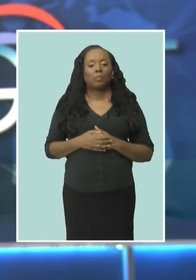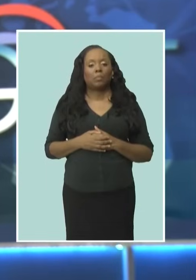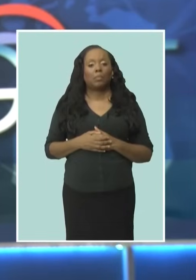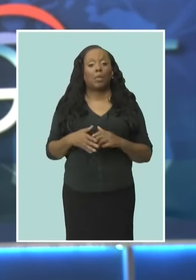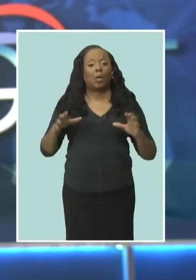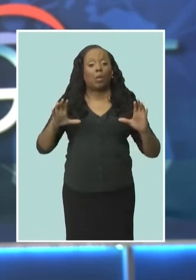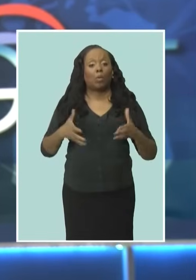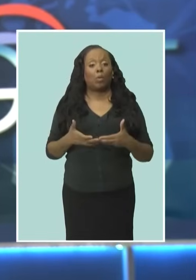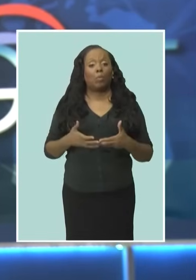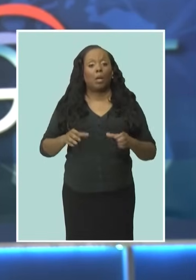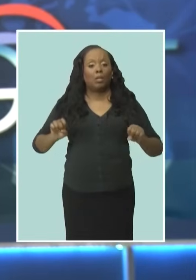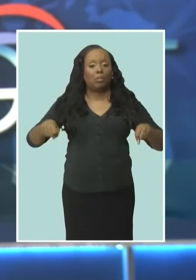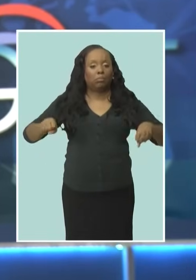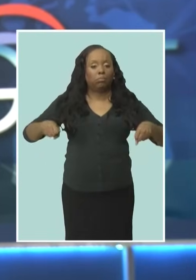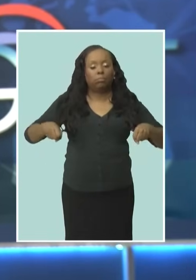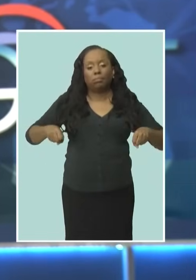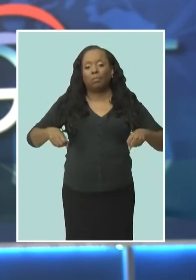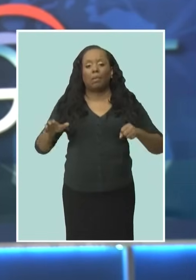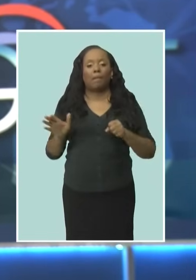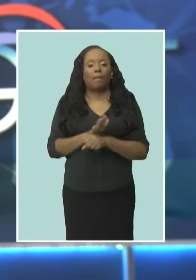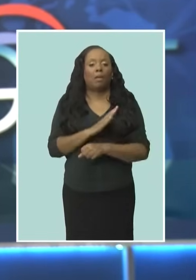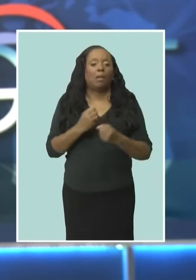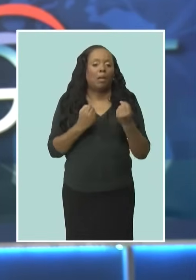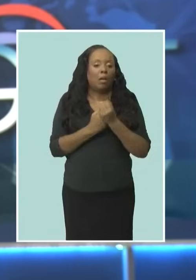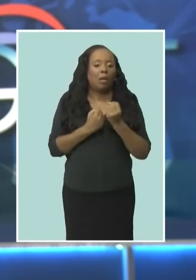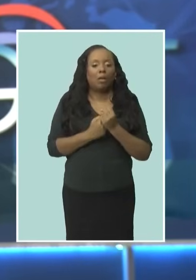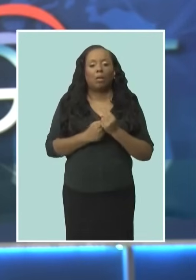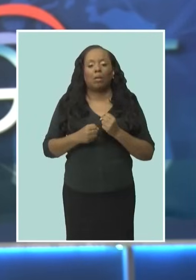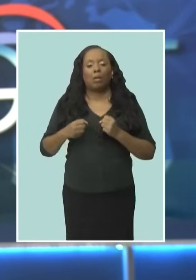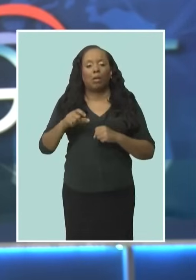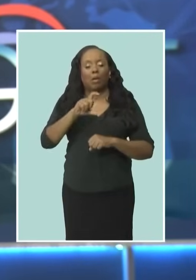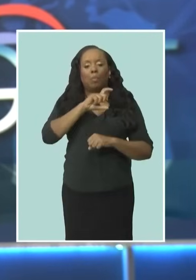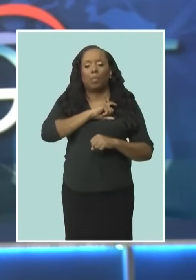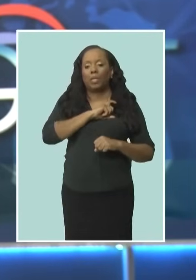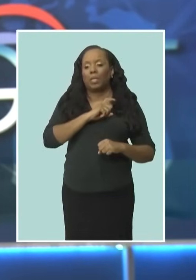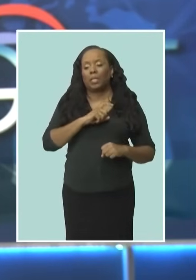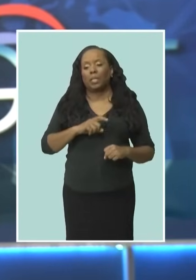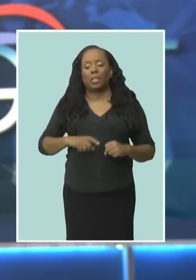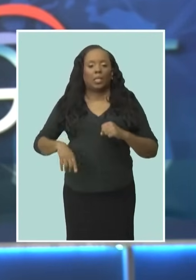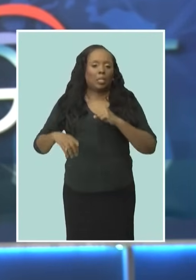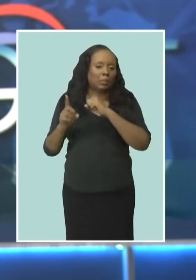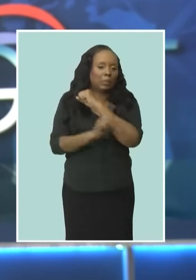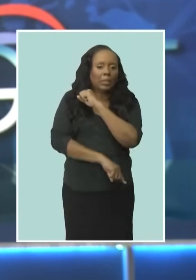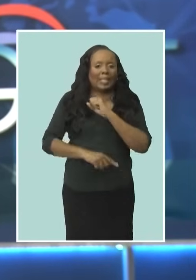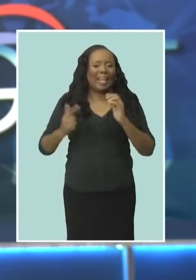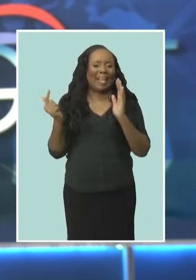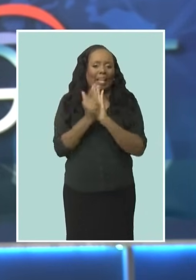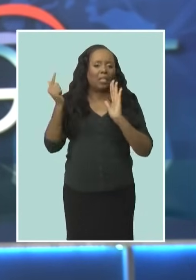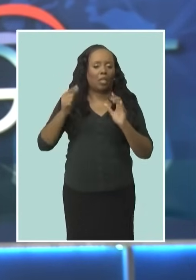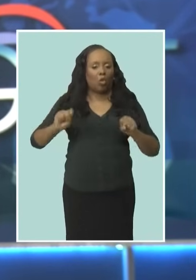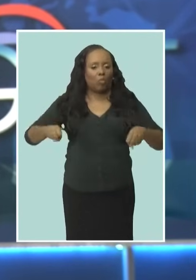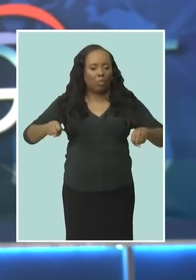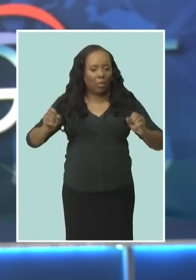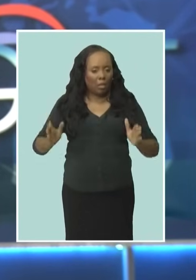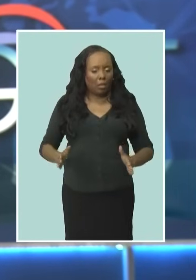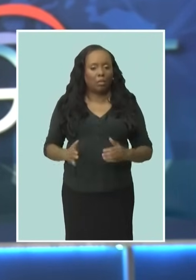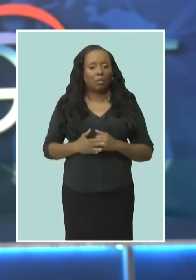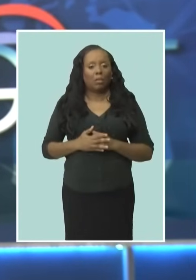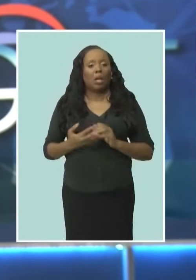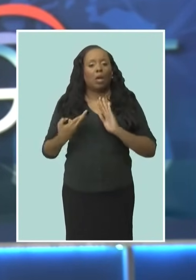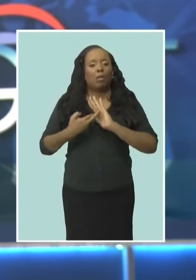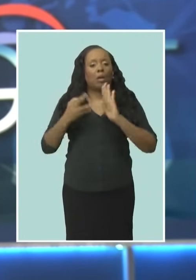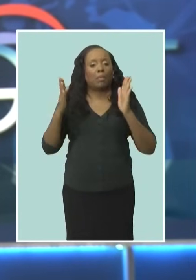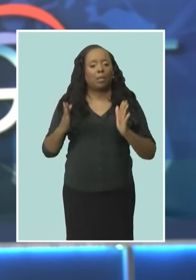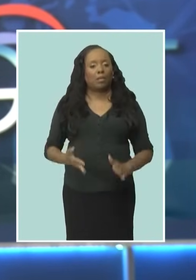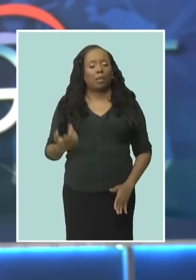motorcycle enthusiasts are in full support of police cracking down on illegal bikers on the nation's streets. Representative for the